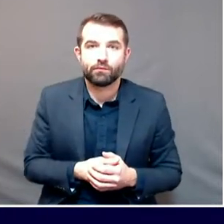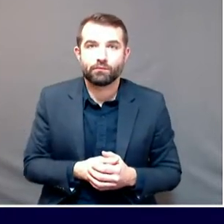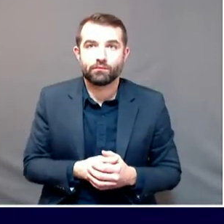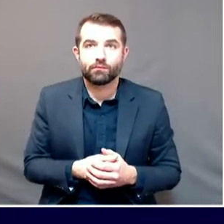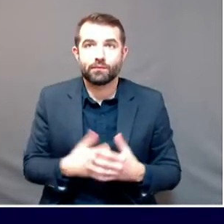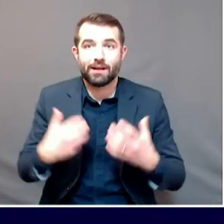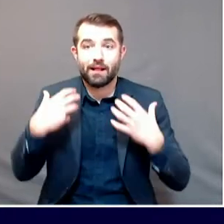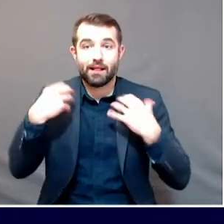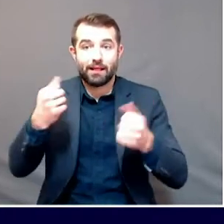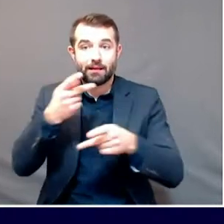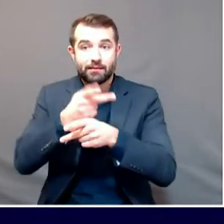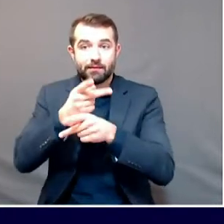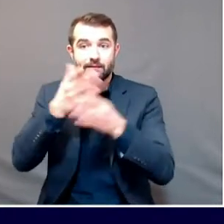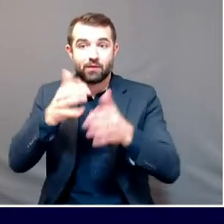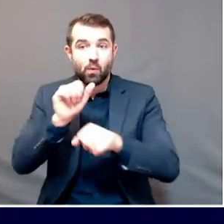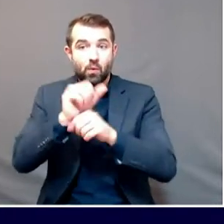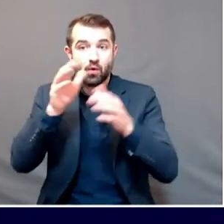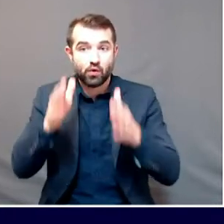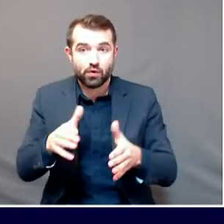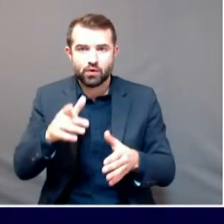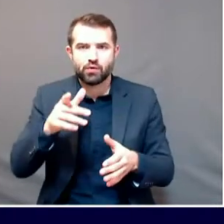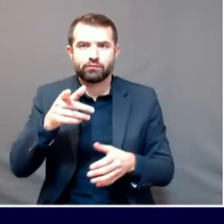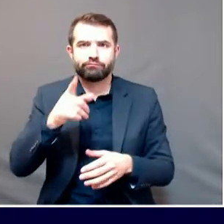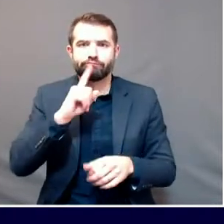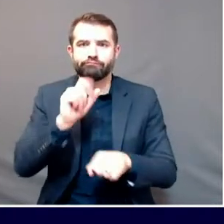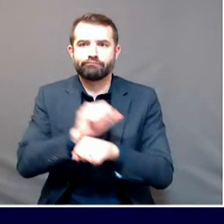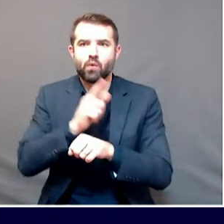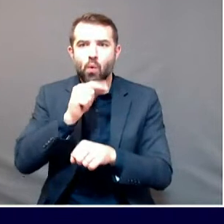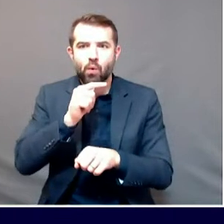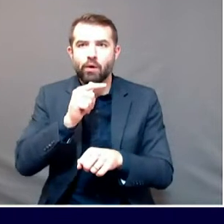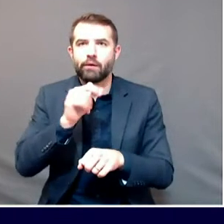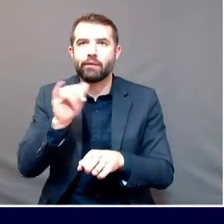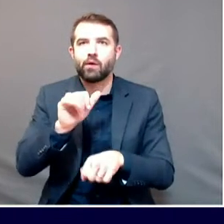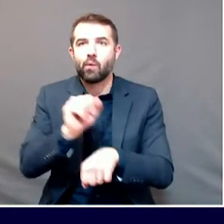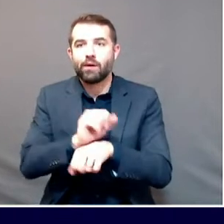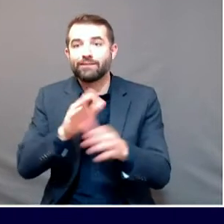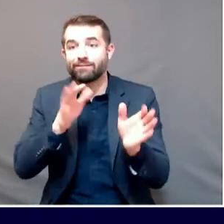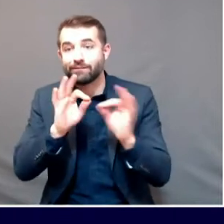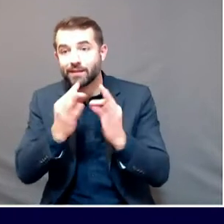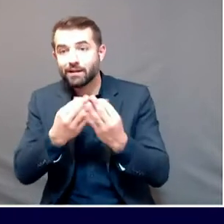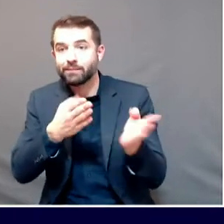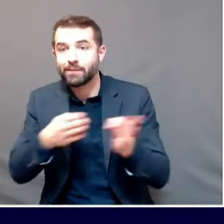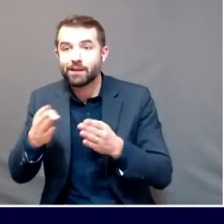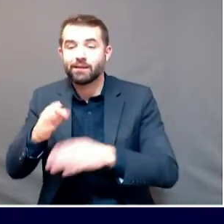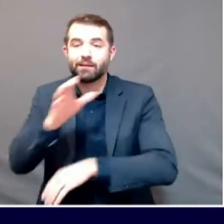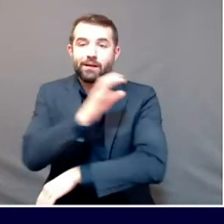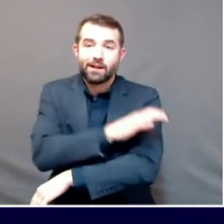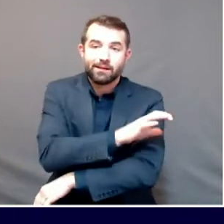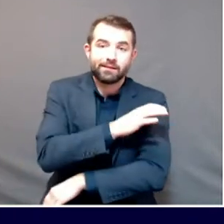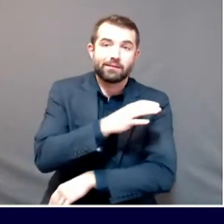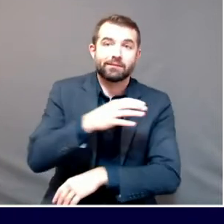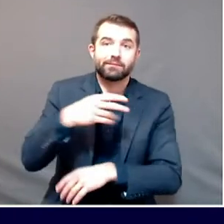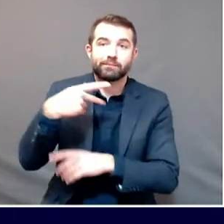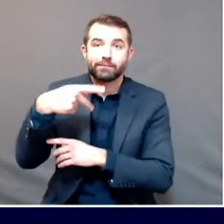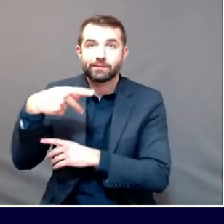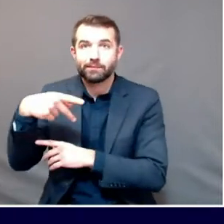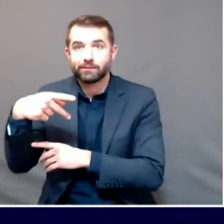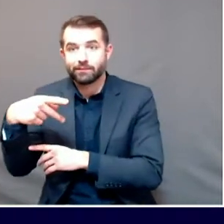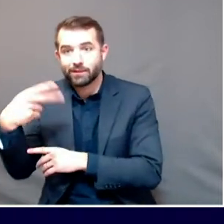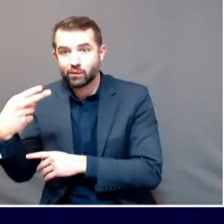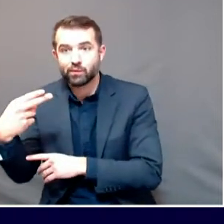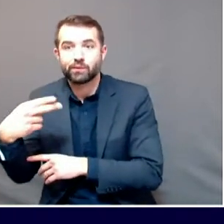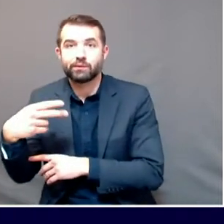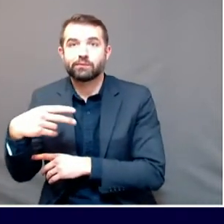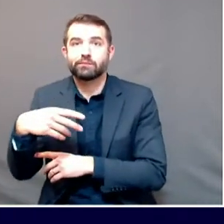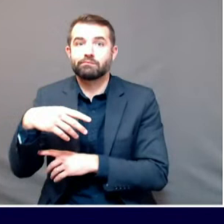at family planning clinics and organizations can expect to receive a COVID-19 vaccine. Would they